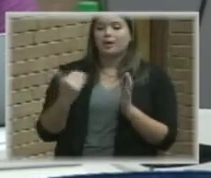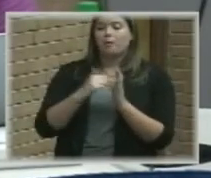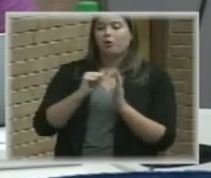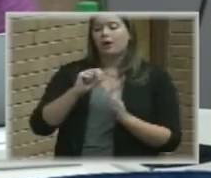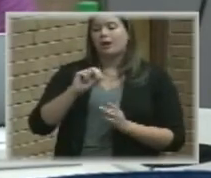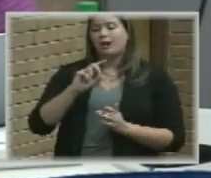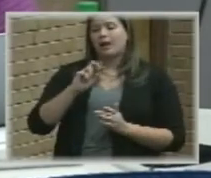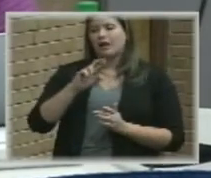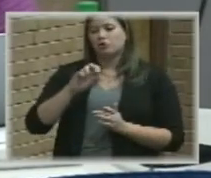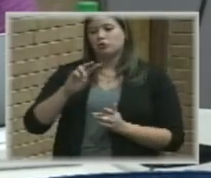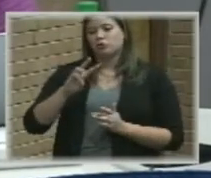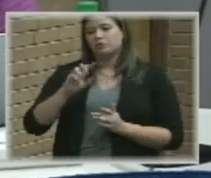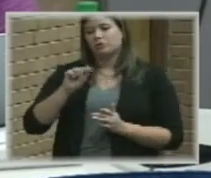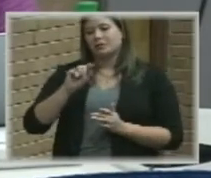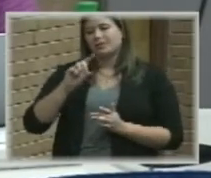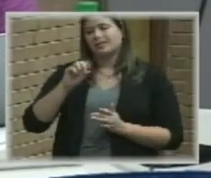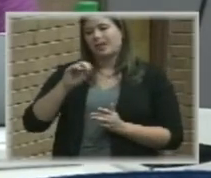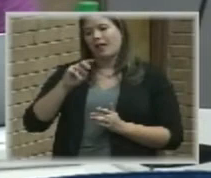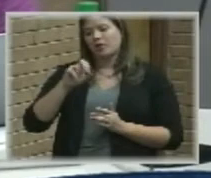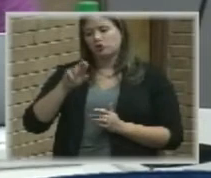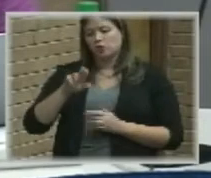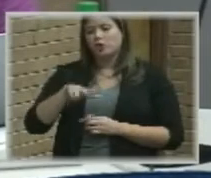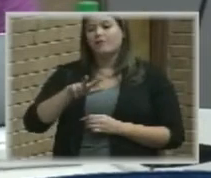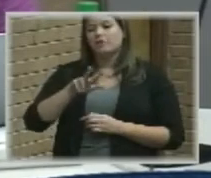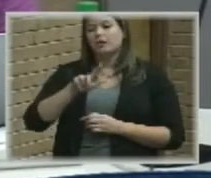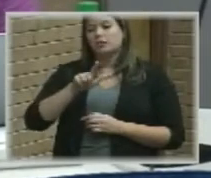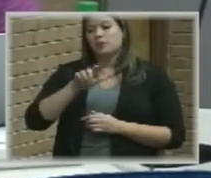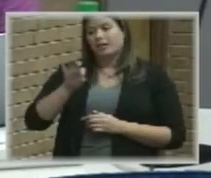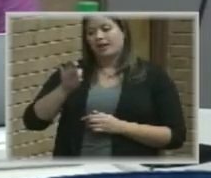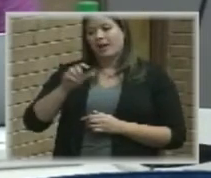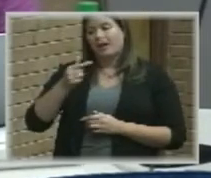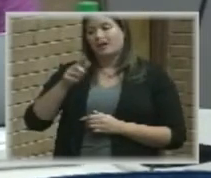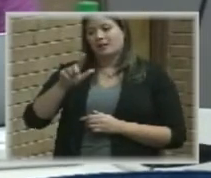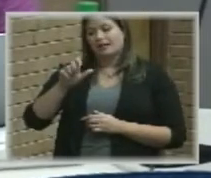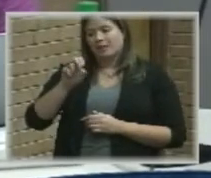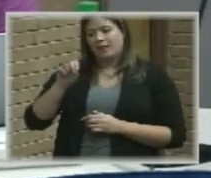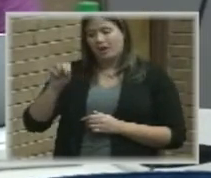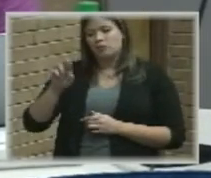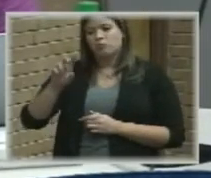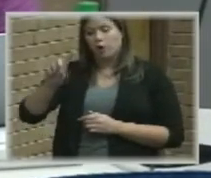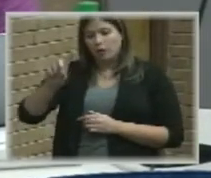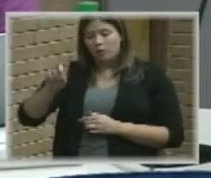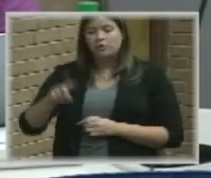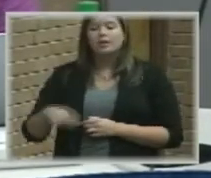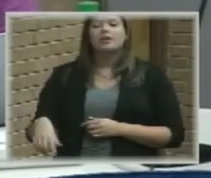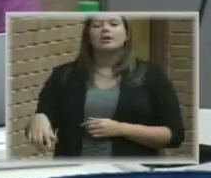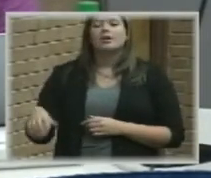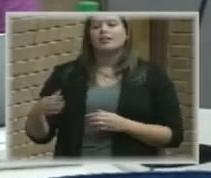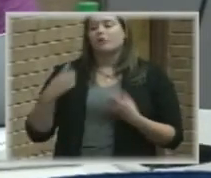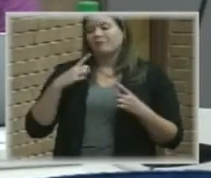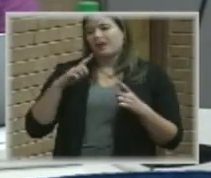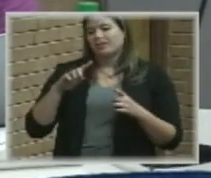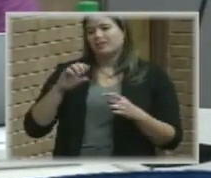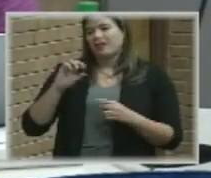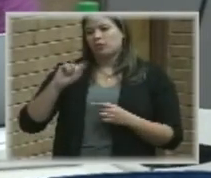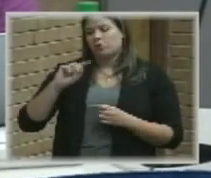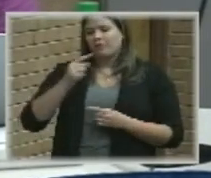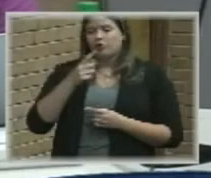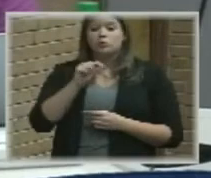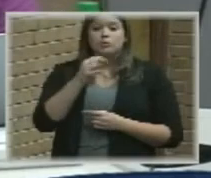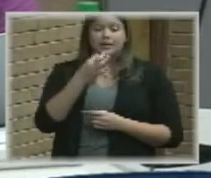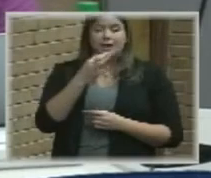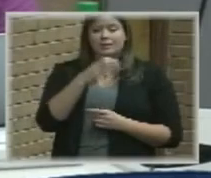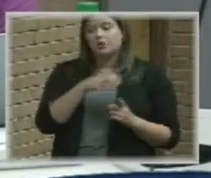of 329 Glen Road to the Board of Assessment Review, effective October 1st, 2019 through